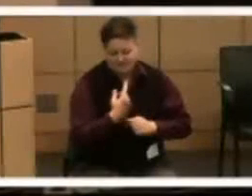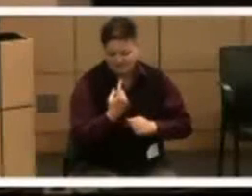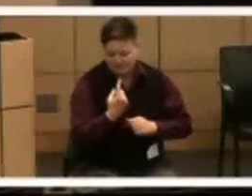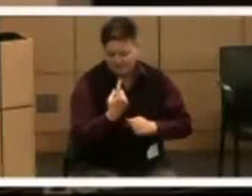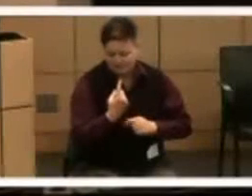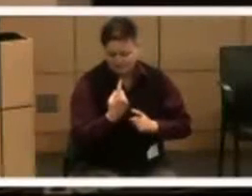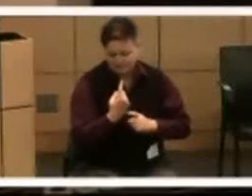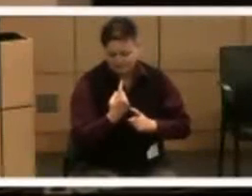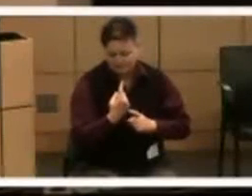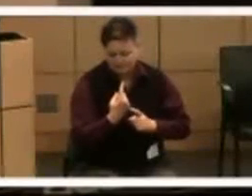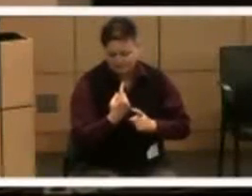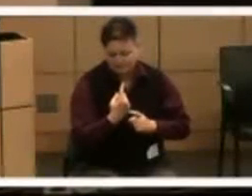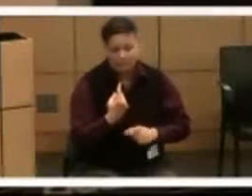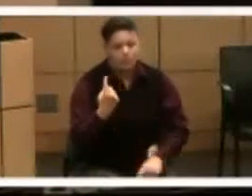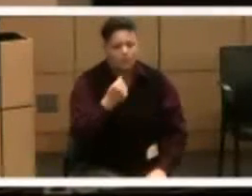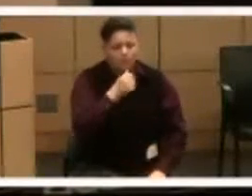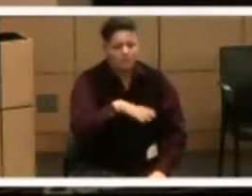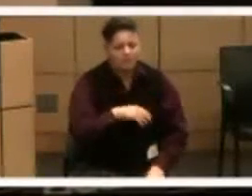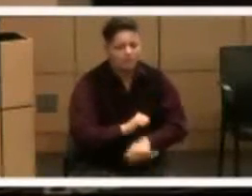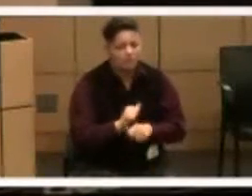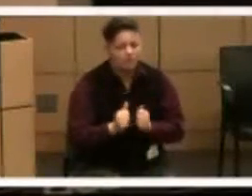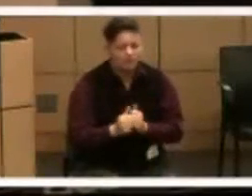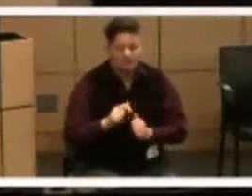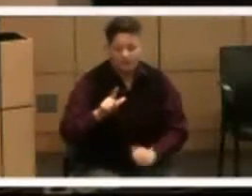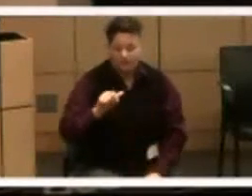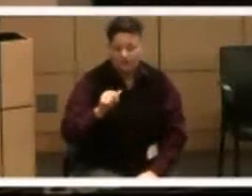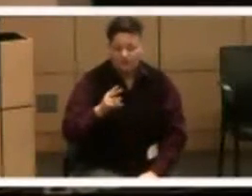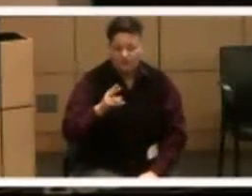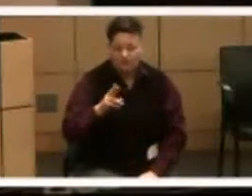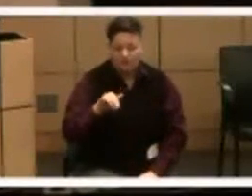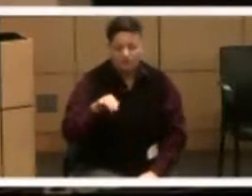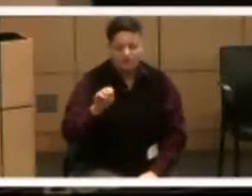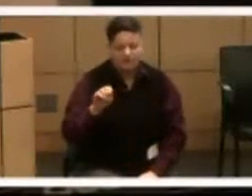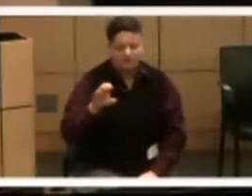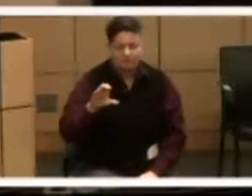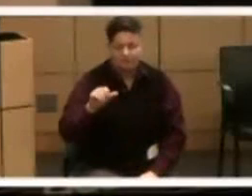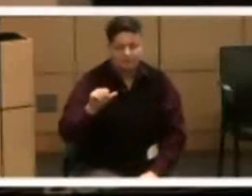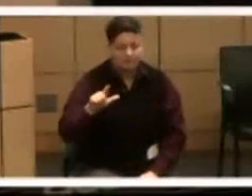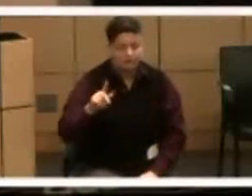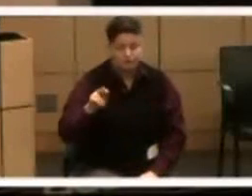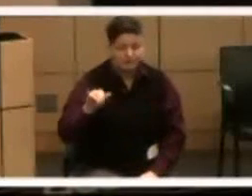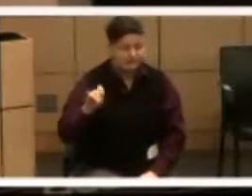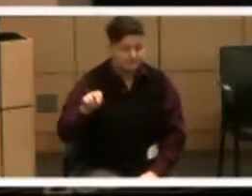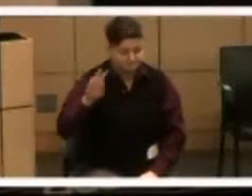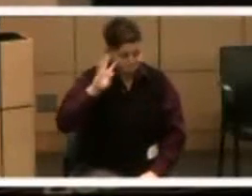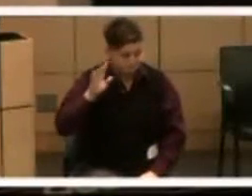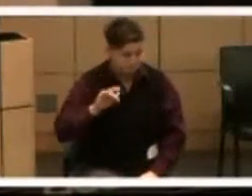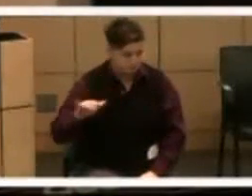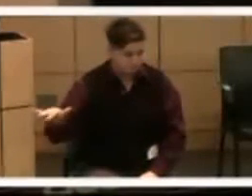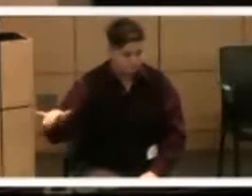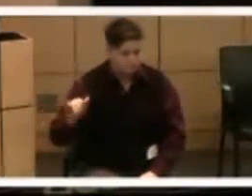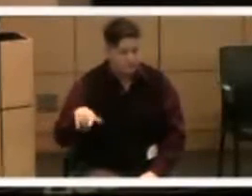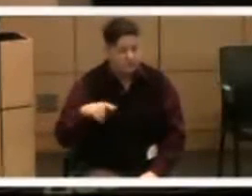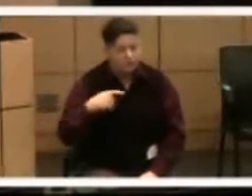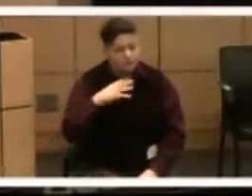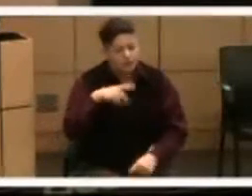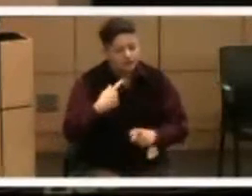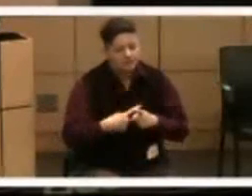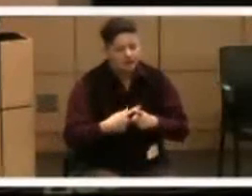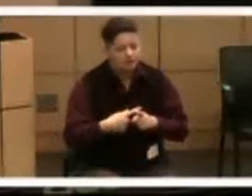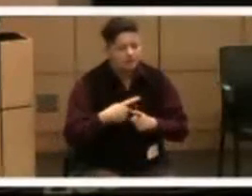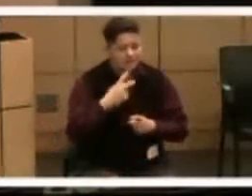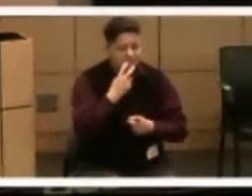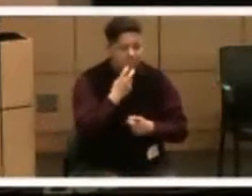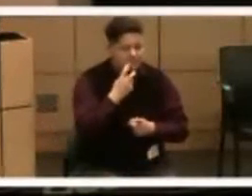one of the folks that I work with is a woman, Lauren Calandricio, and we've been working a lot on implementing a test of speech perception in a two-talker